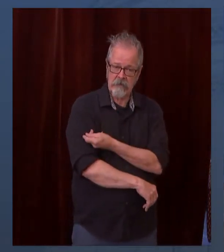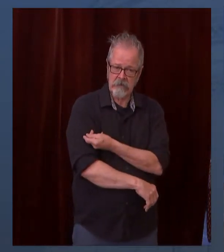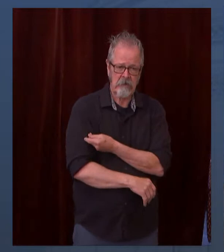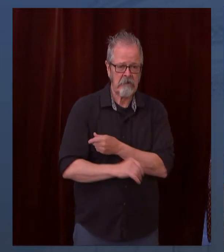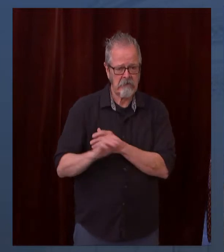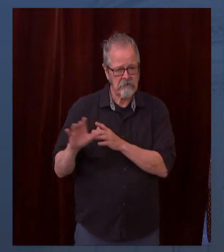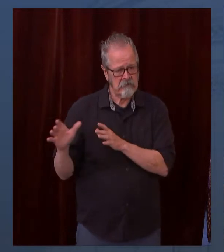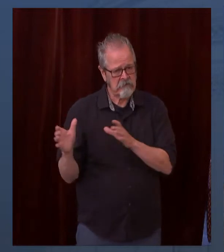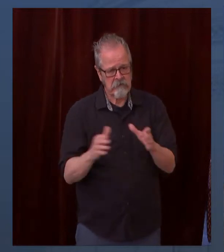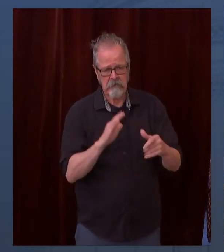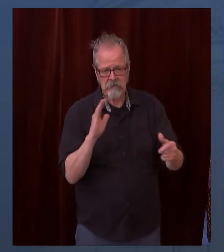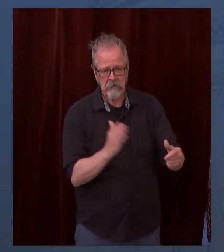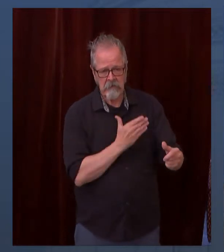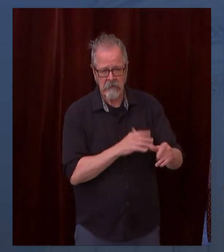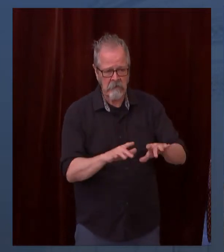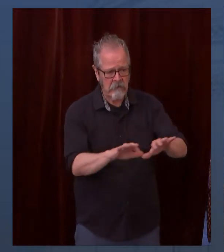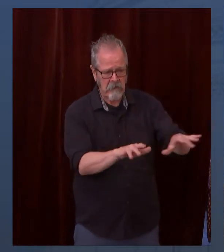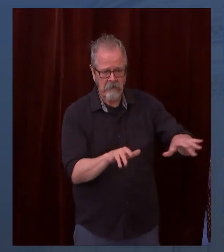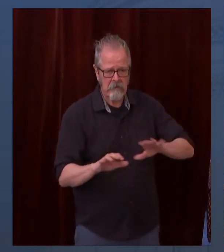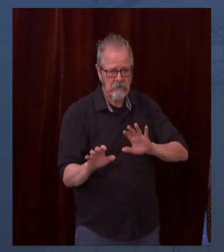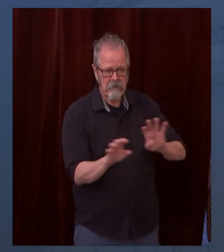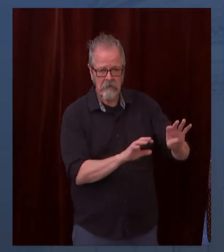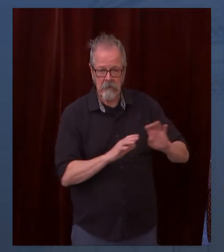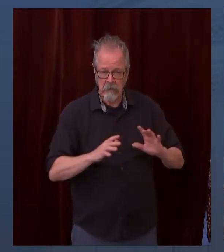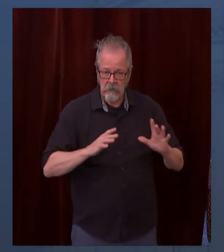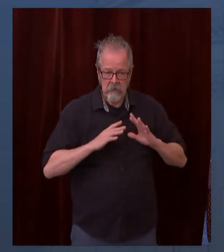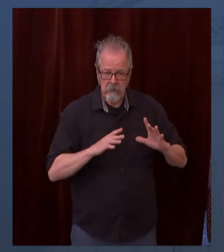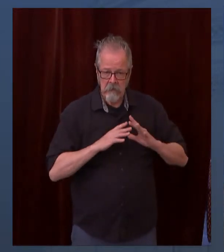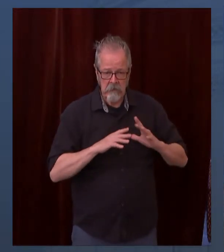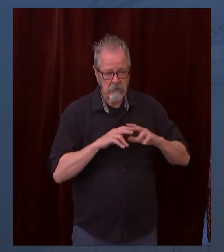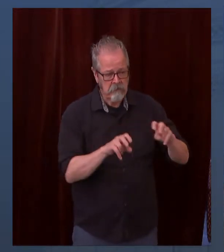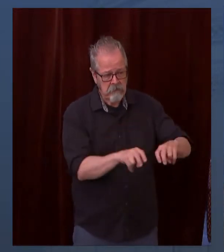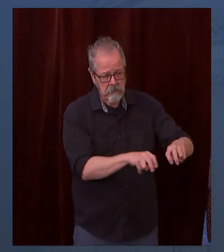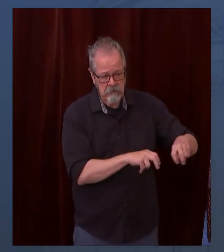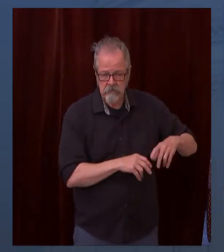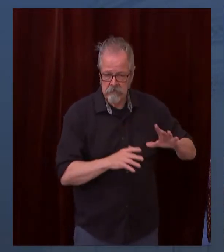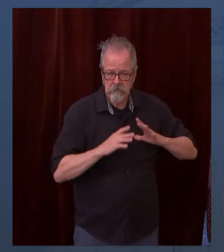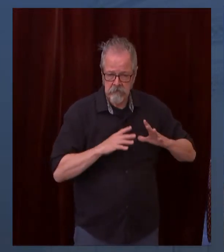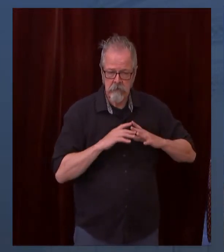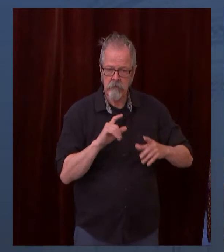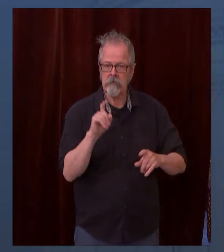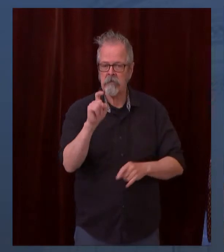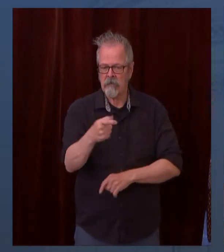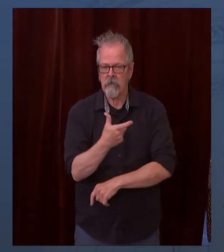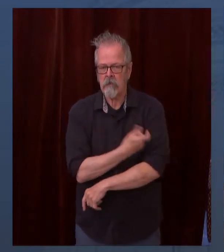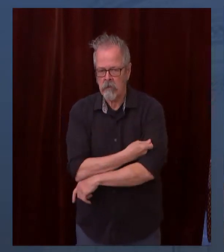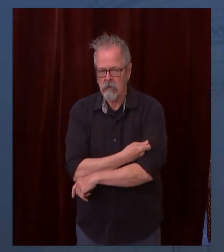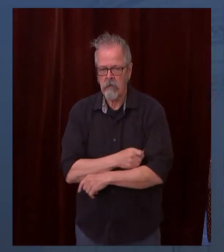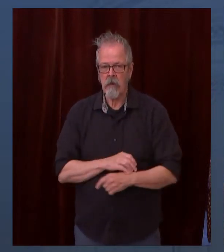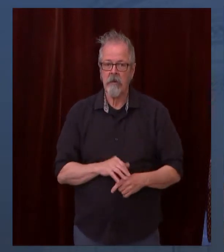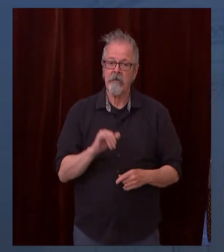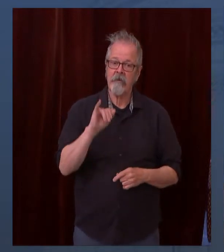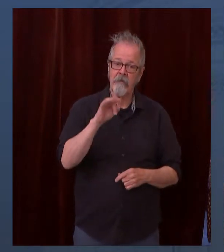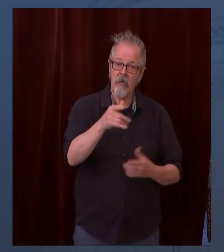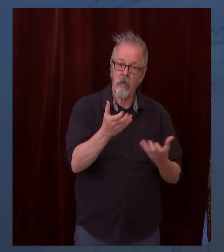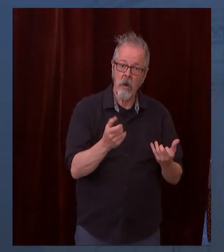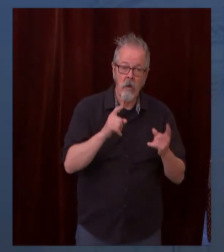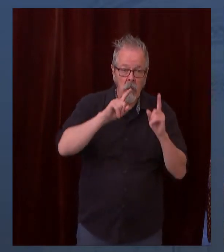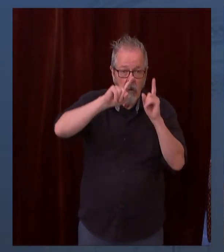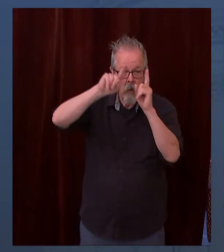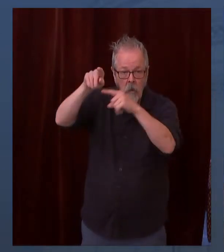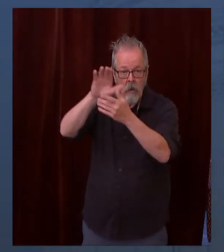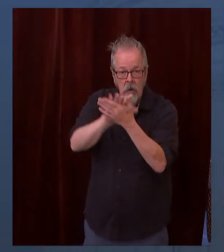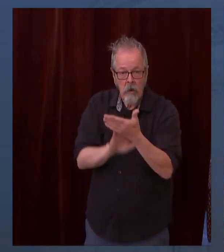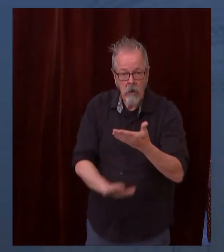your congregants. If you want to go to college, it will be a benefit to be vaccinated. We know